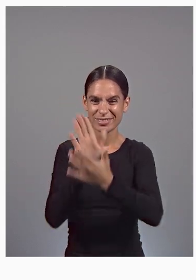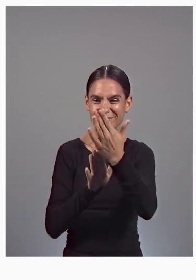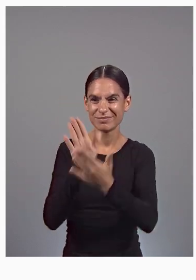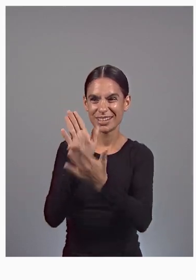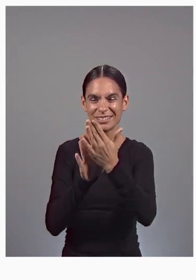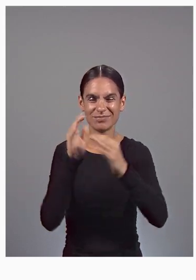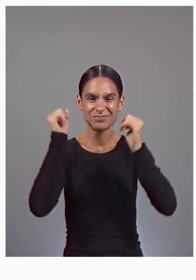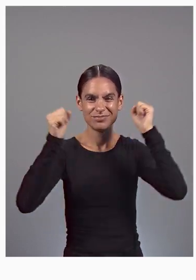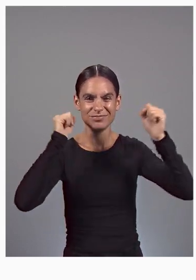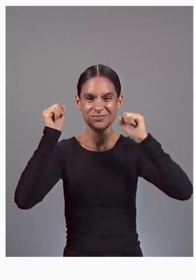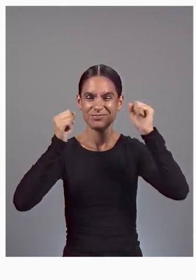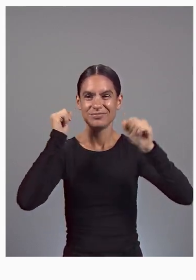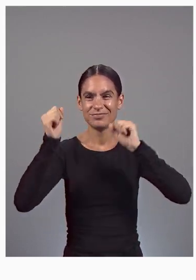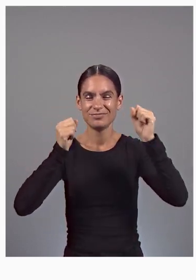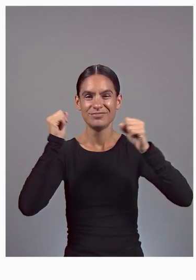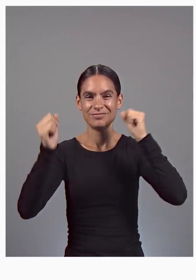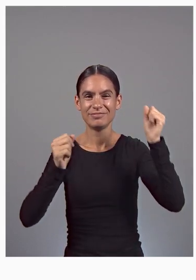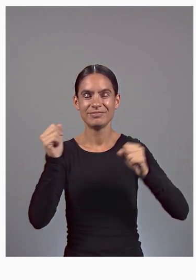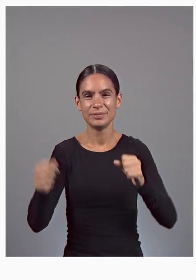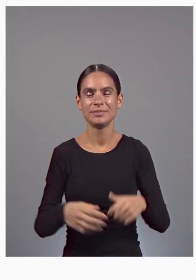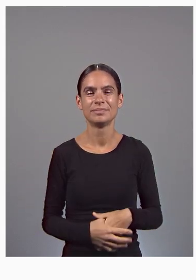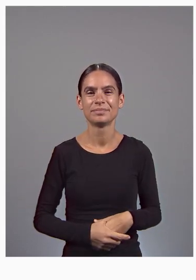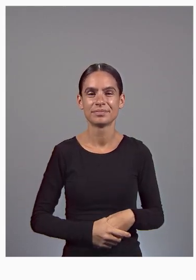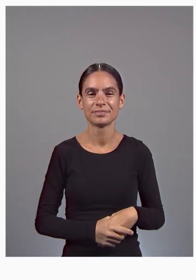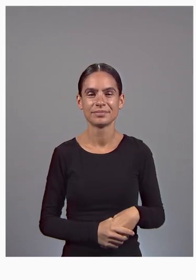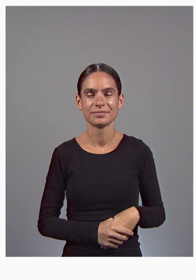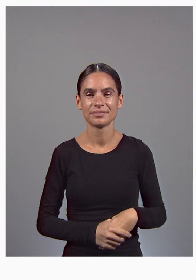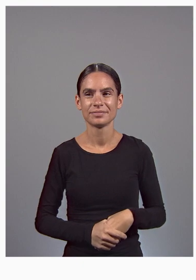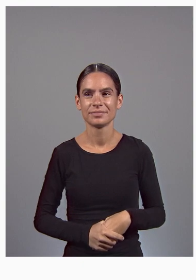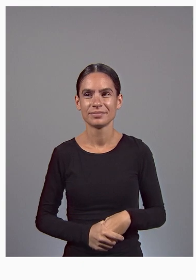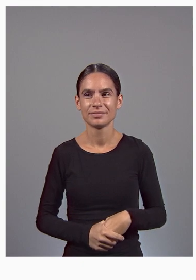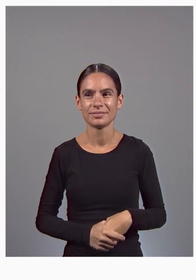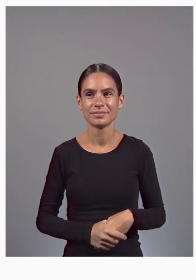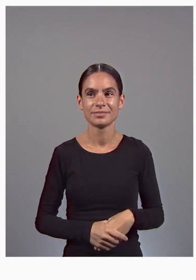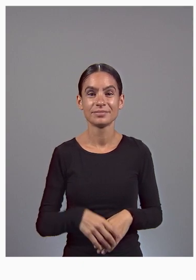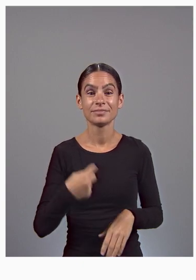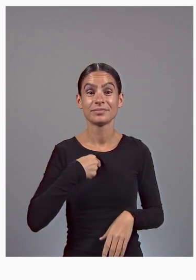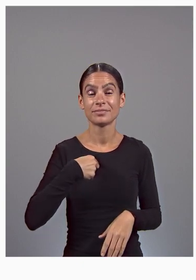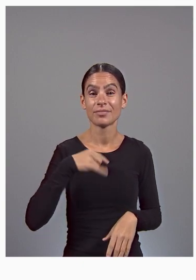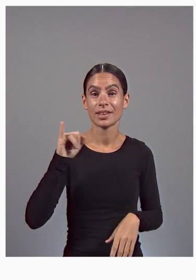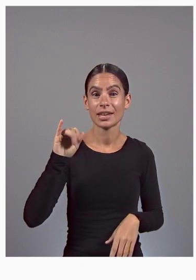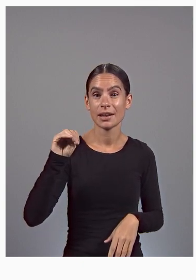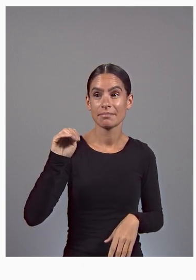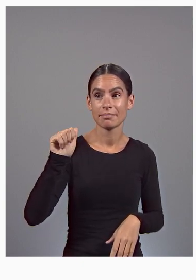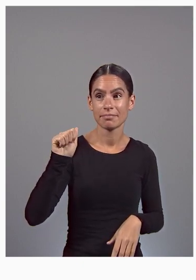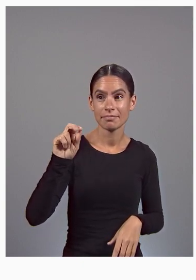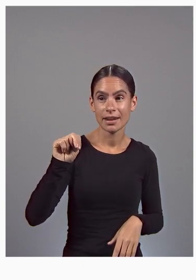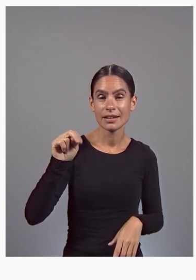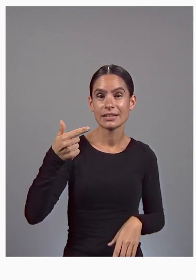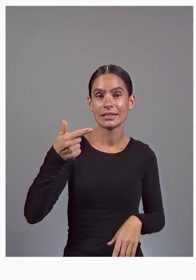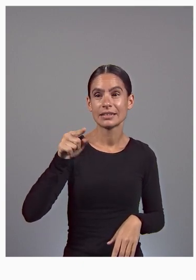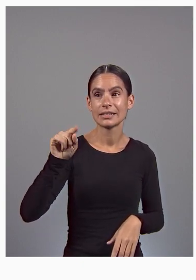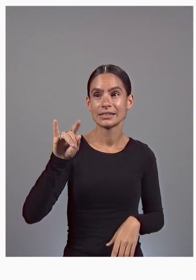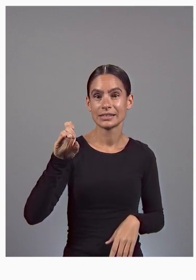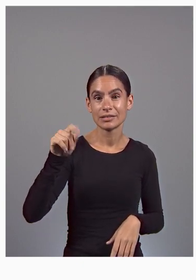All right. So, hello everyone. My name is Iman Ghanizada, and my prediction is that by the end of 2025,